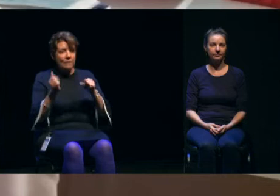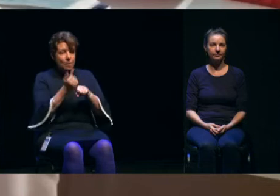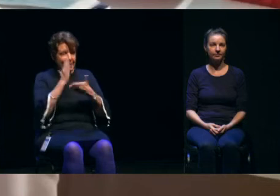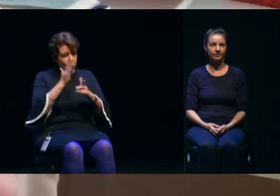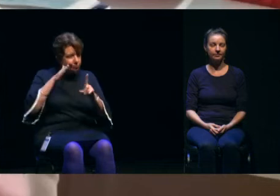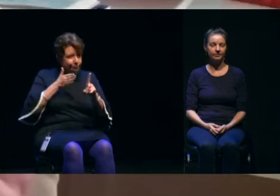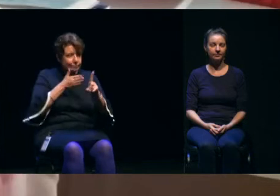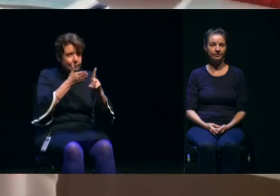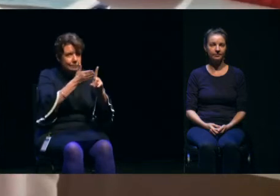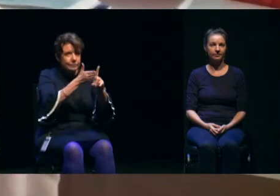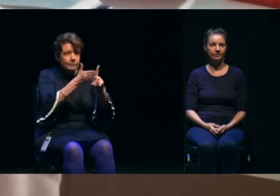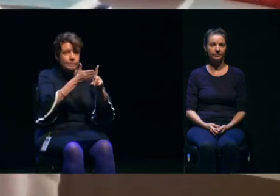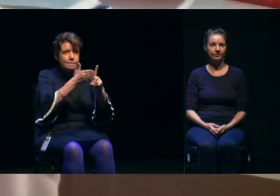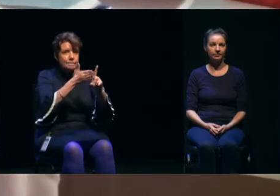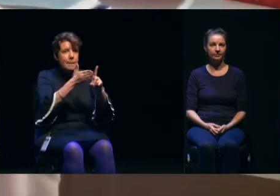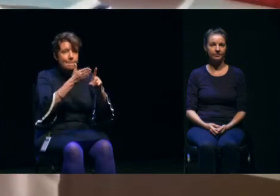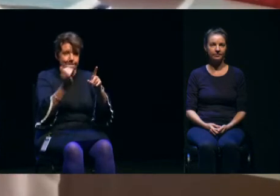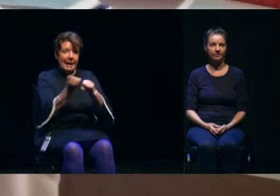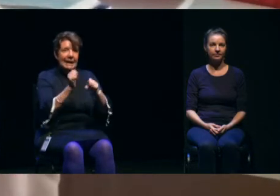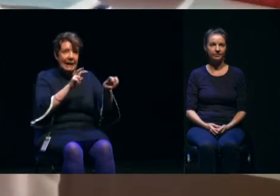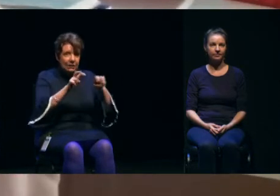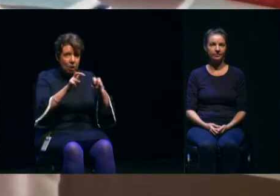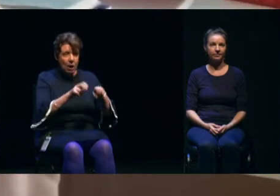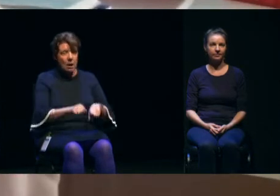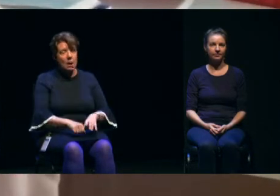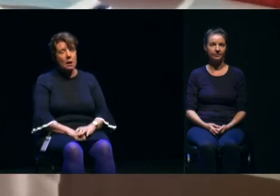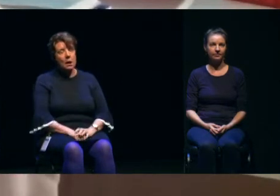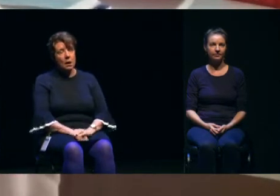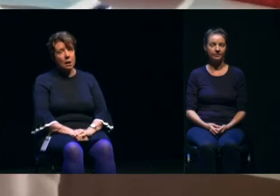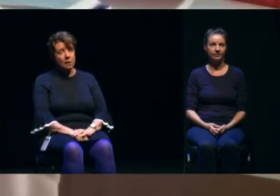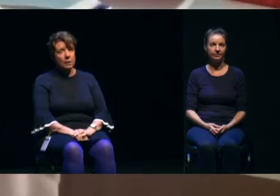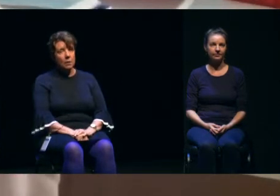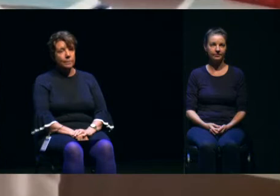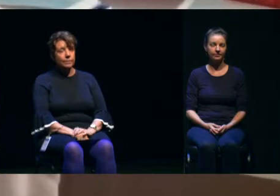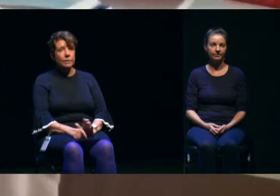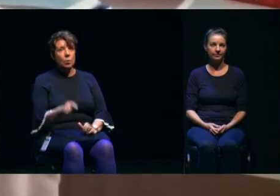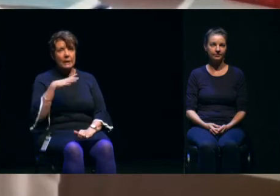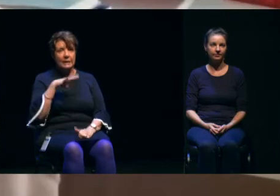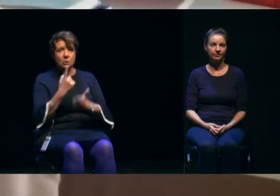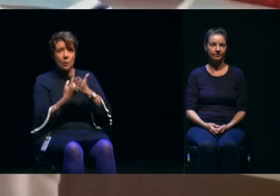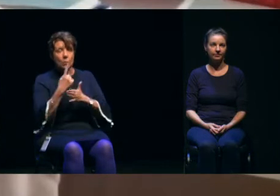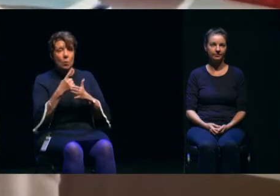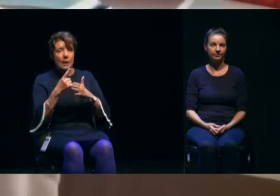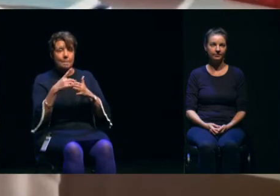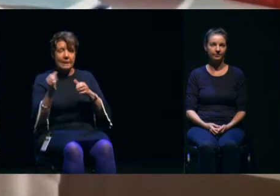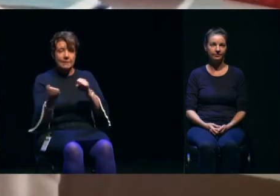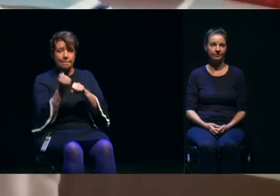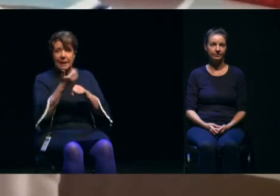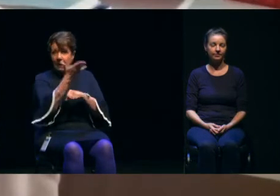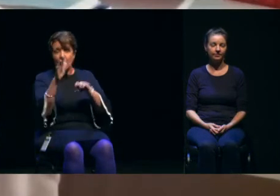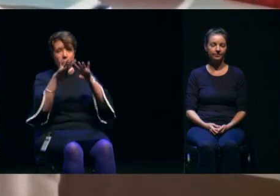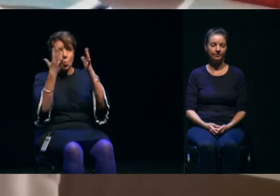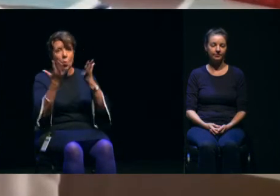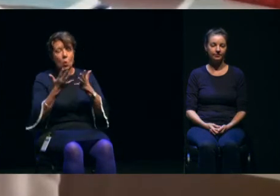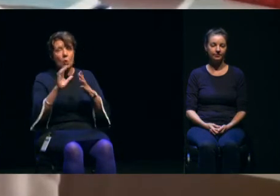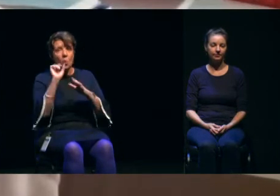into action. In this moment, what needs to happen is that we have to make the world aware that